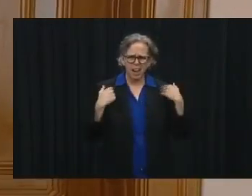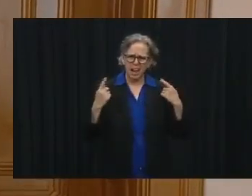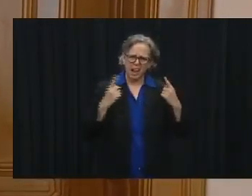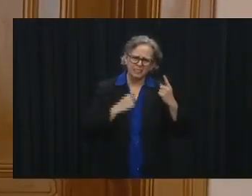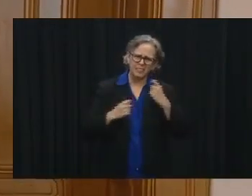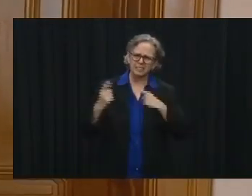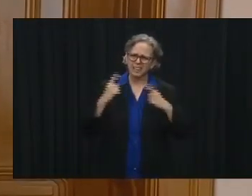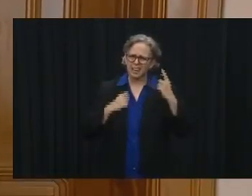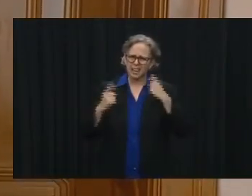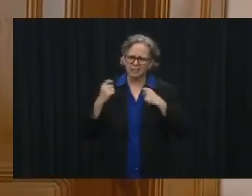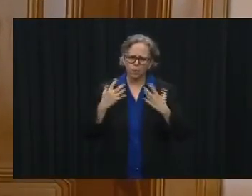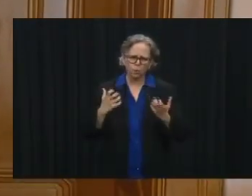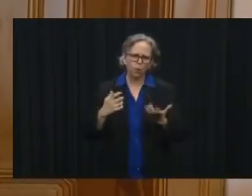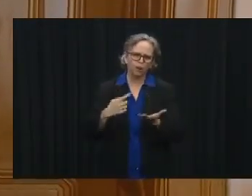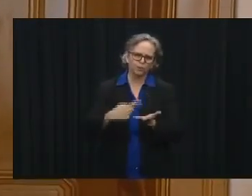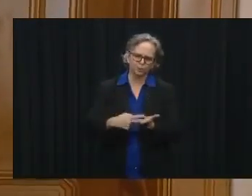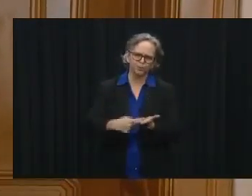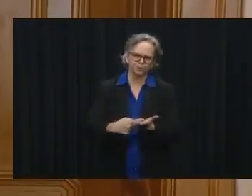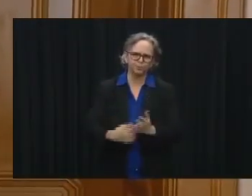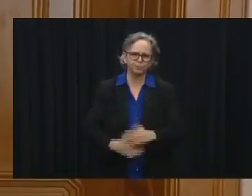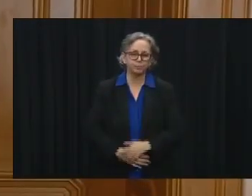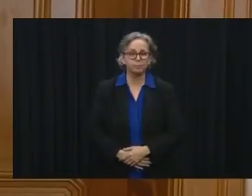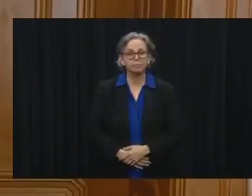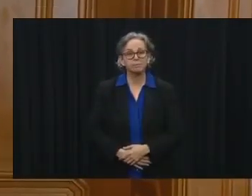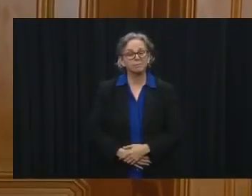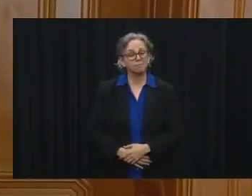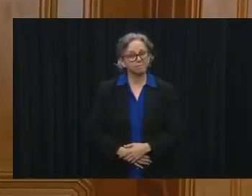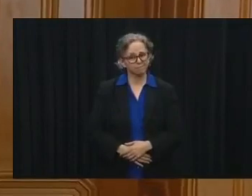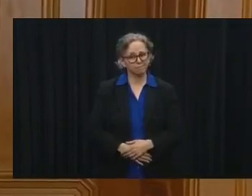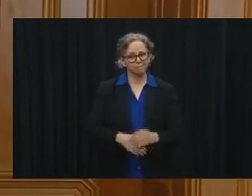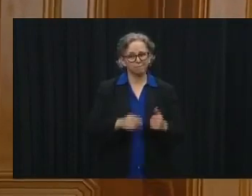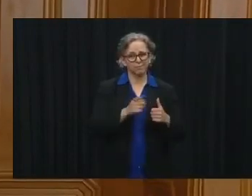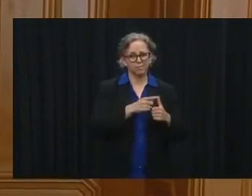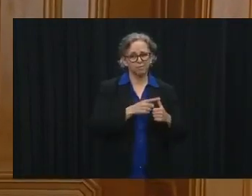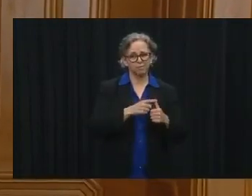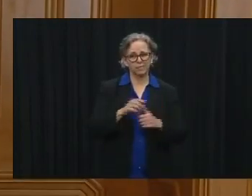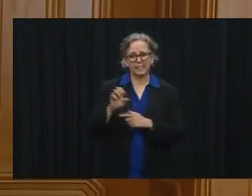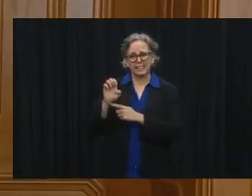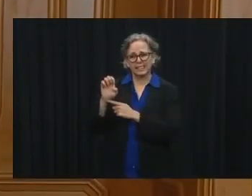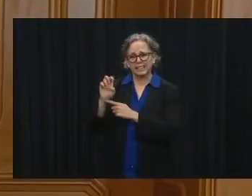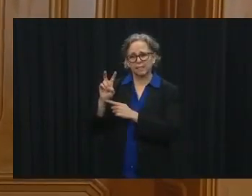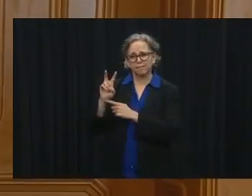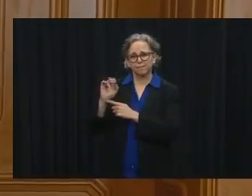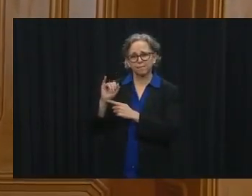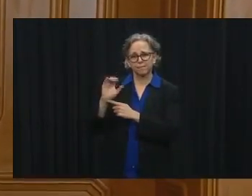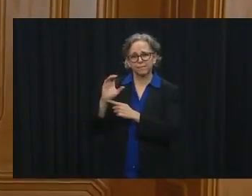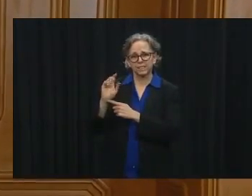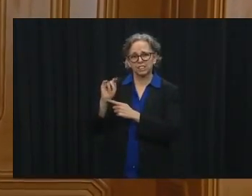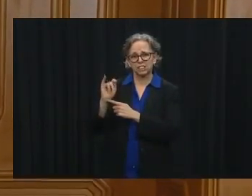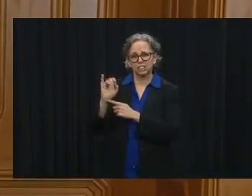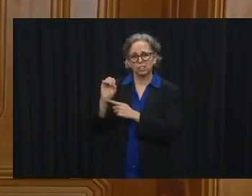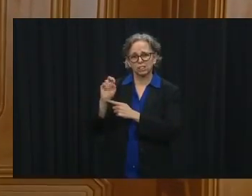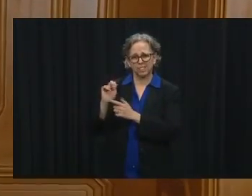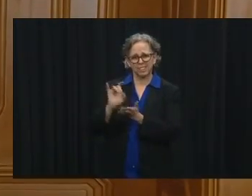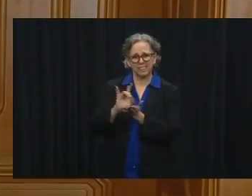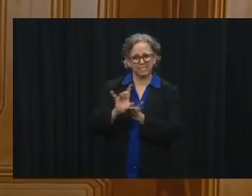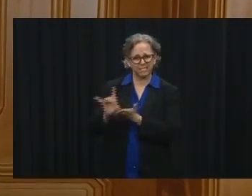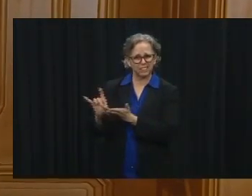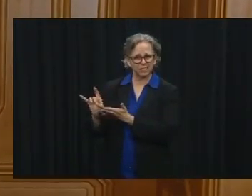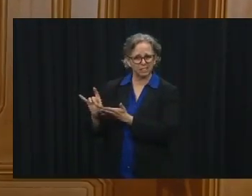evictions, and this was dealt with a little bit in regard to the bill that we will sign tomorrow that was passed by